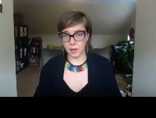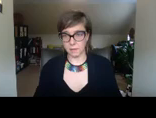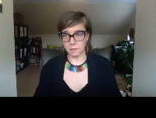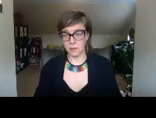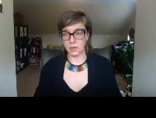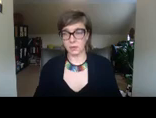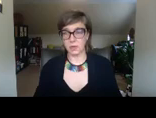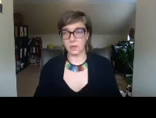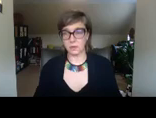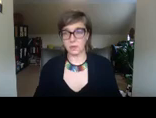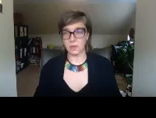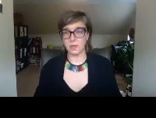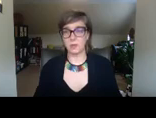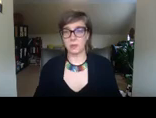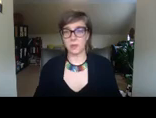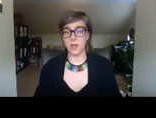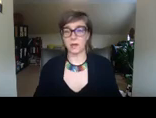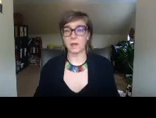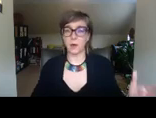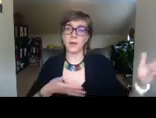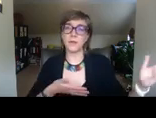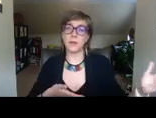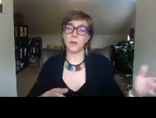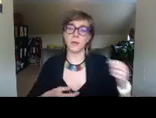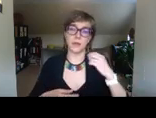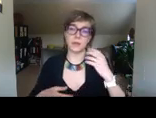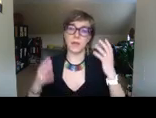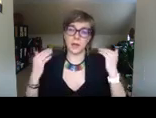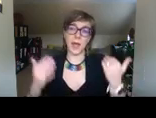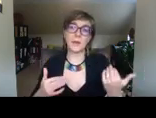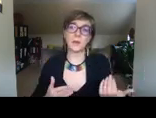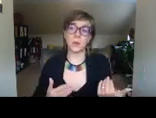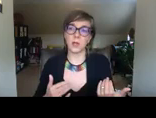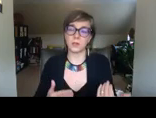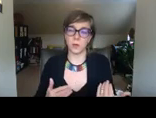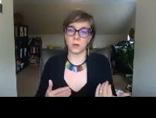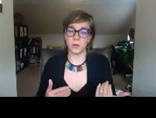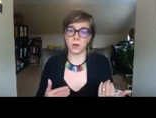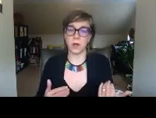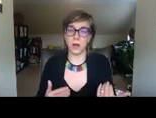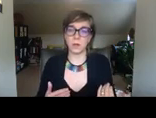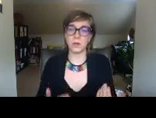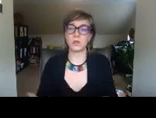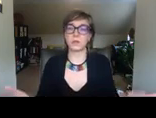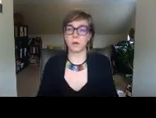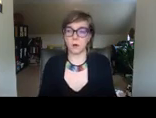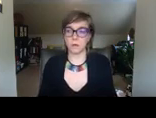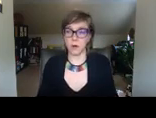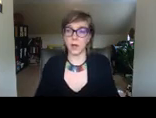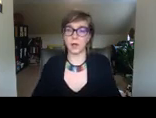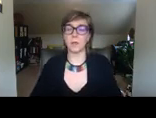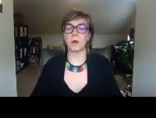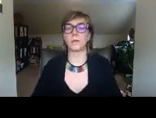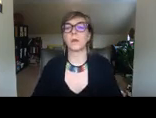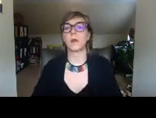said that. Okay, so that's a decrease in half. You know, half of the people that had been working 20 to 39 hours are